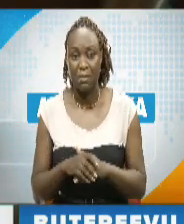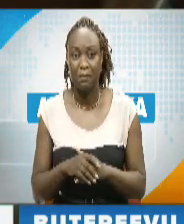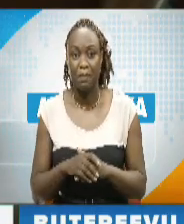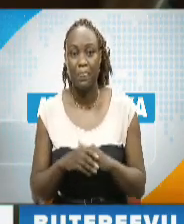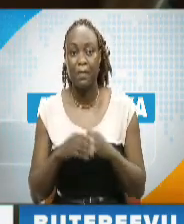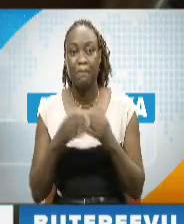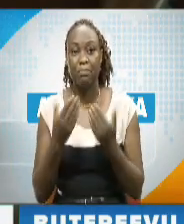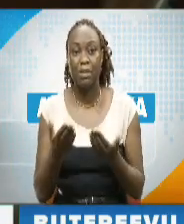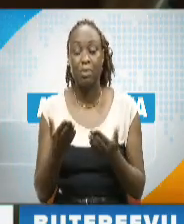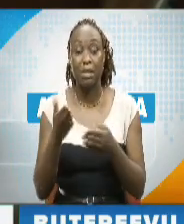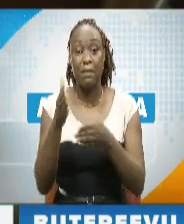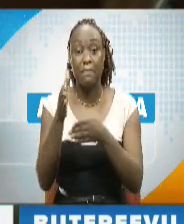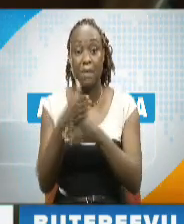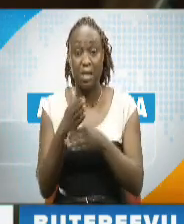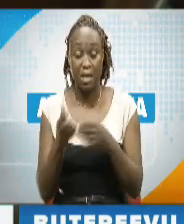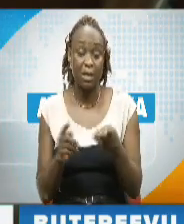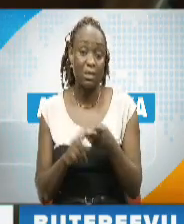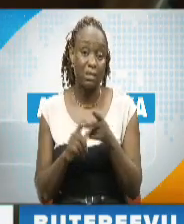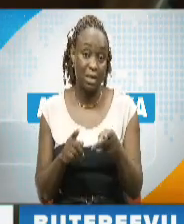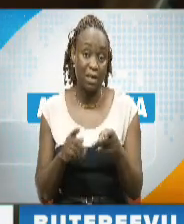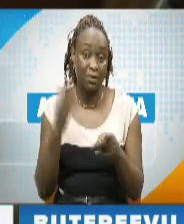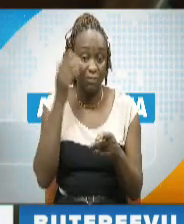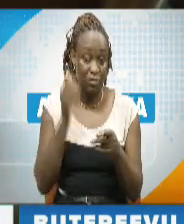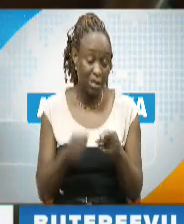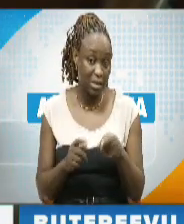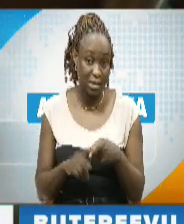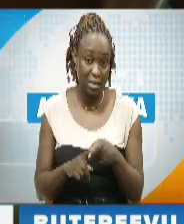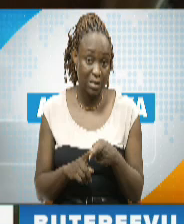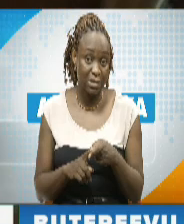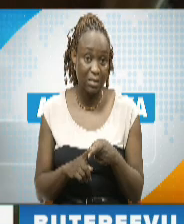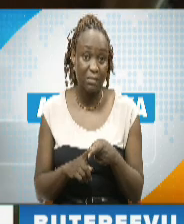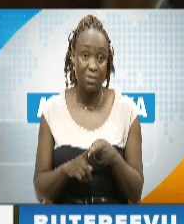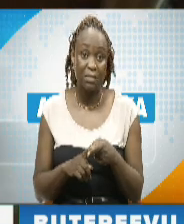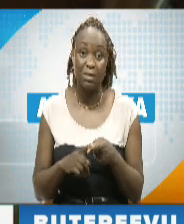Justice come Attorney General, no scandal.